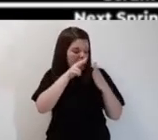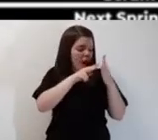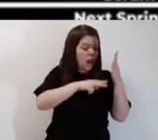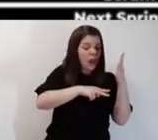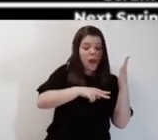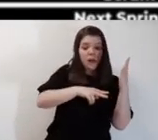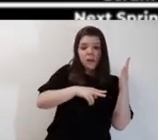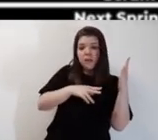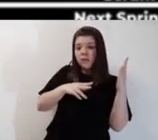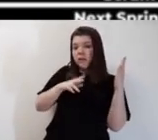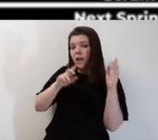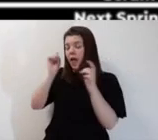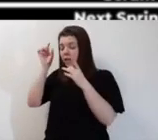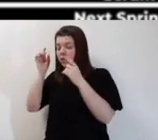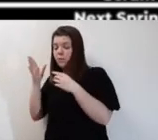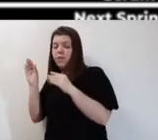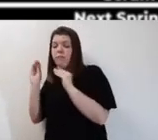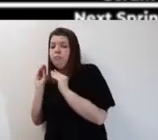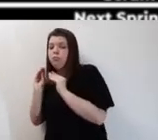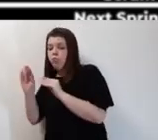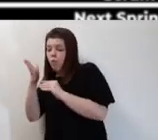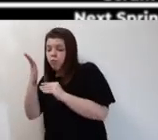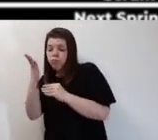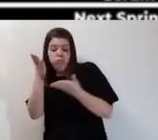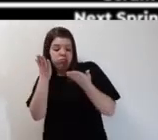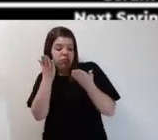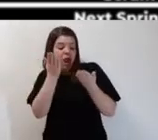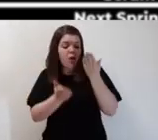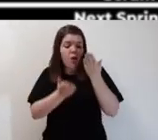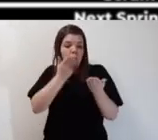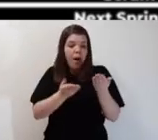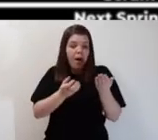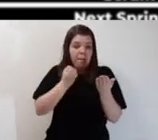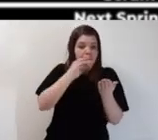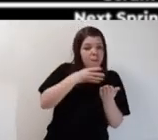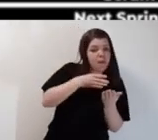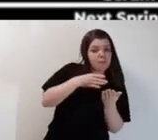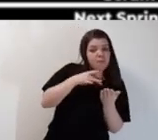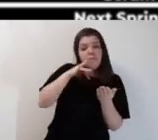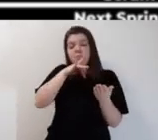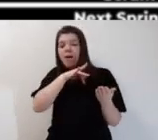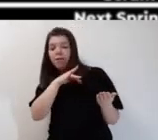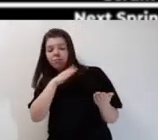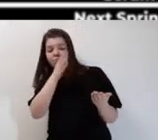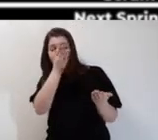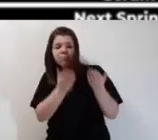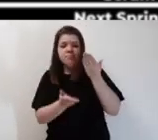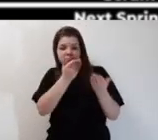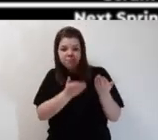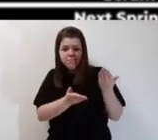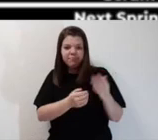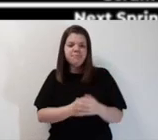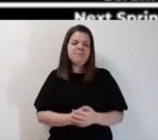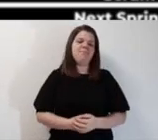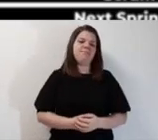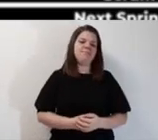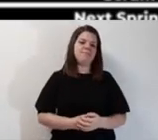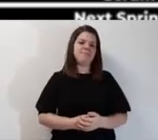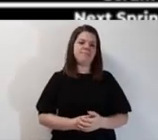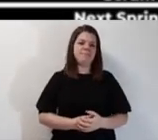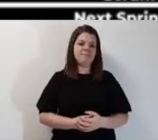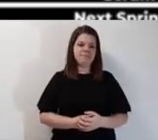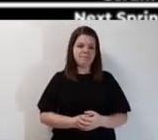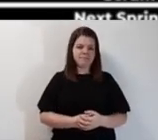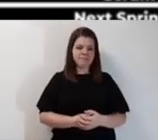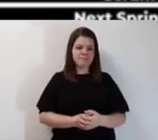backlog. The student interacts in both directions with this task and with the